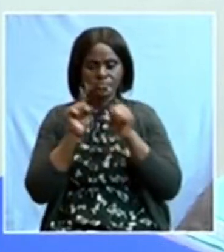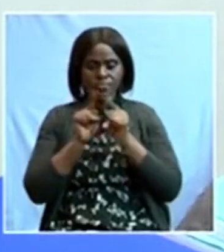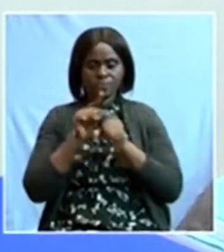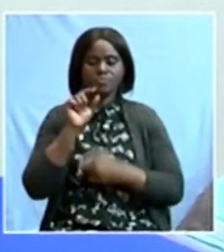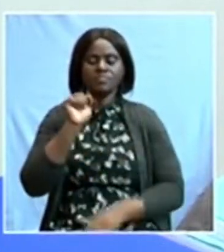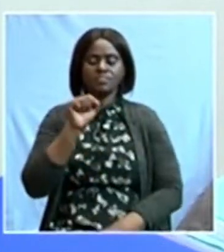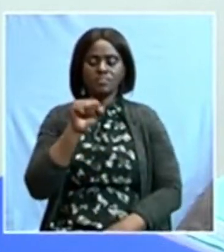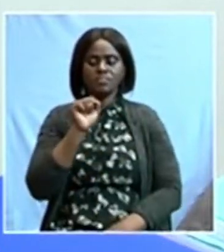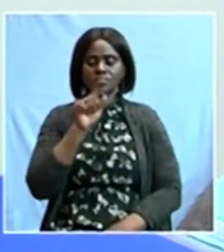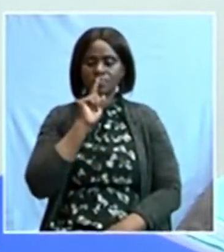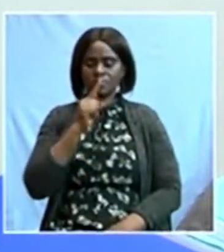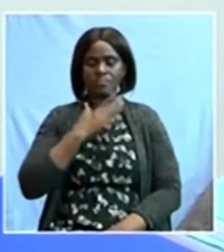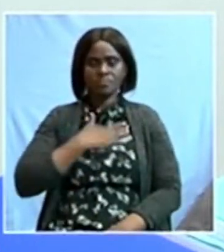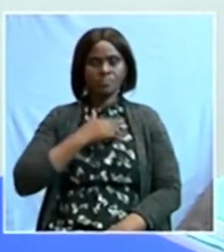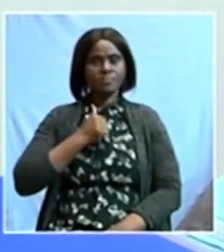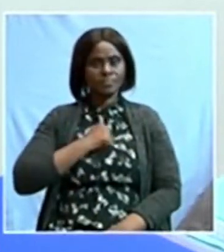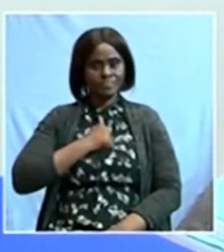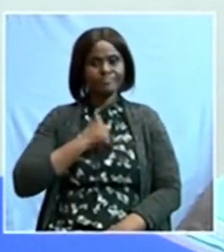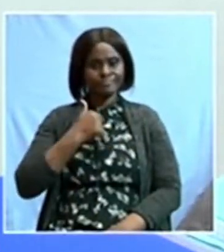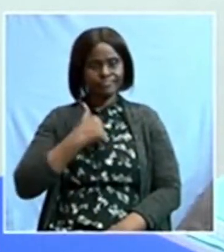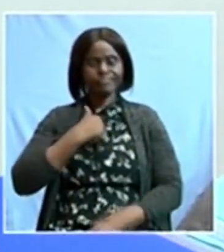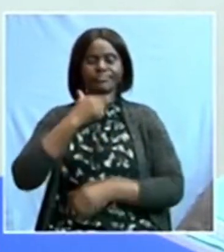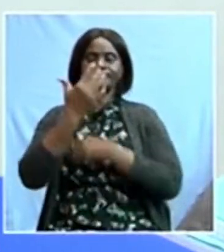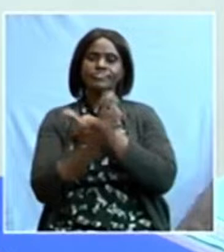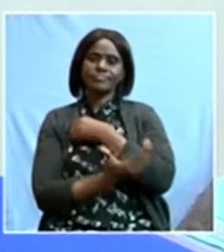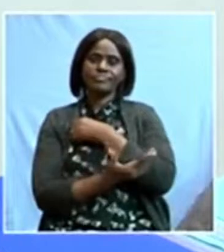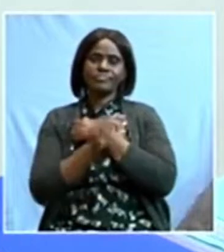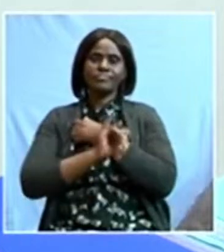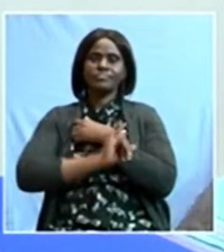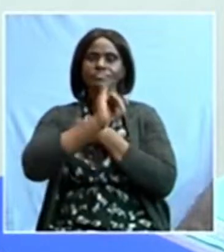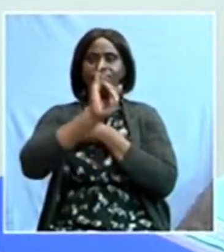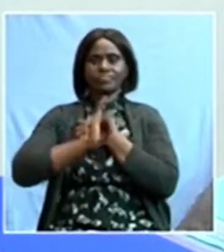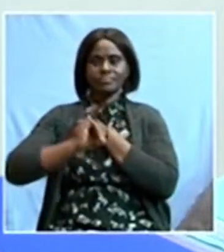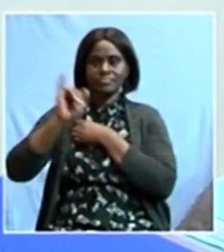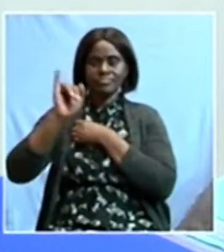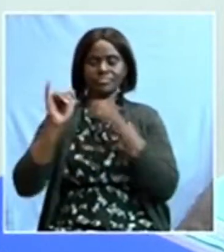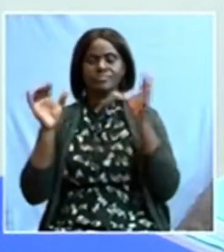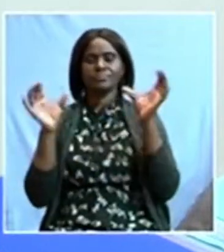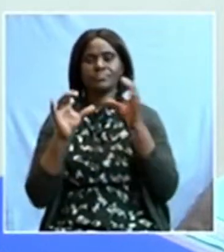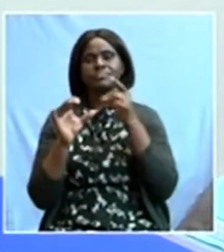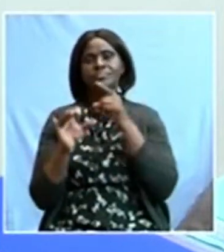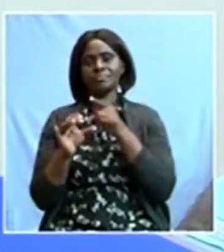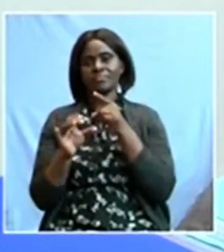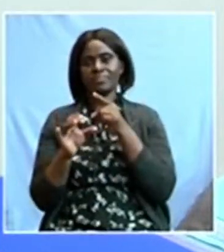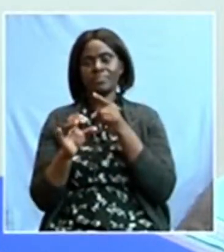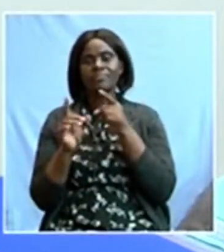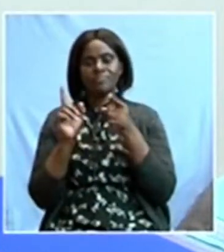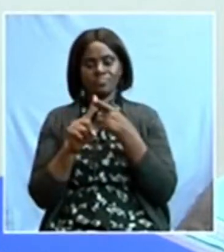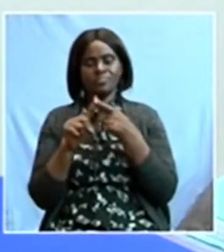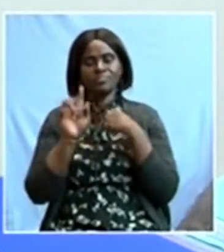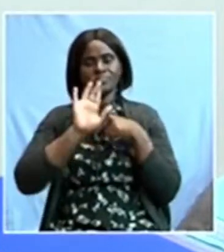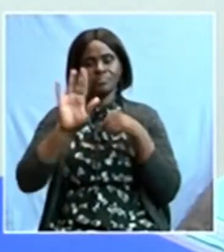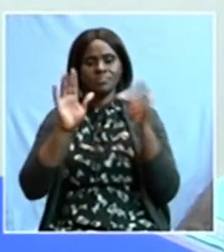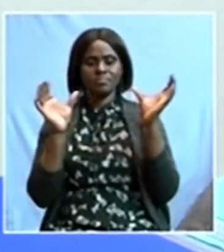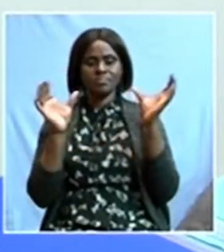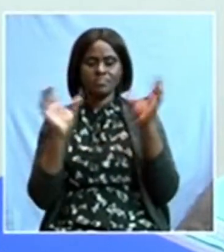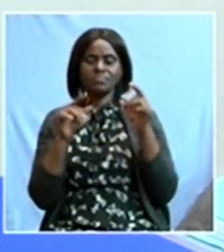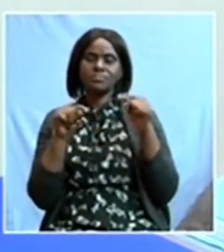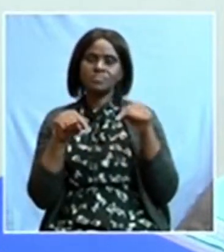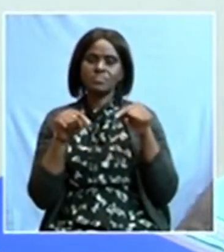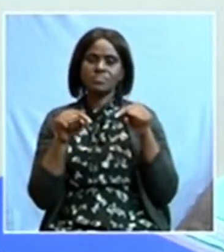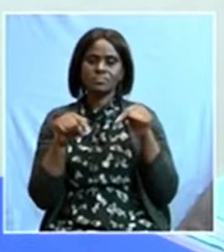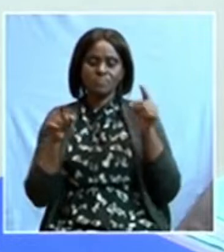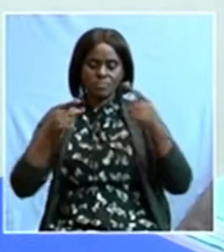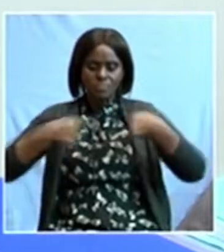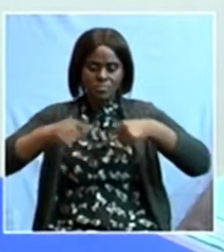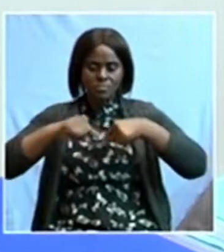indeed on my behalf, I wish to welcome Itezhi Town Council to your committee on